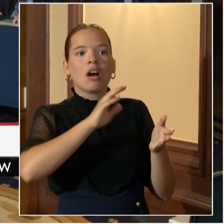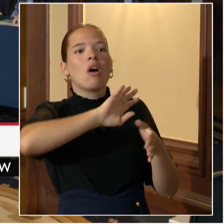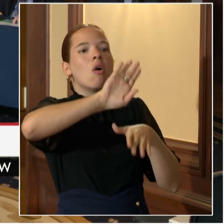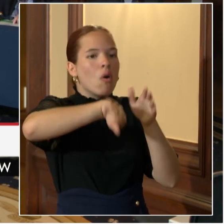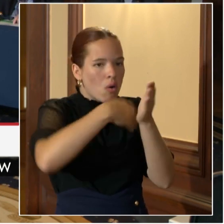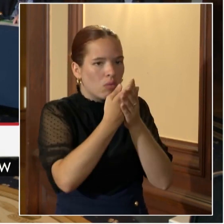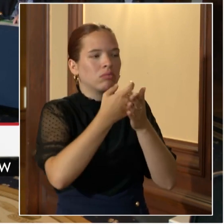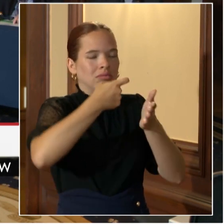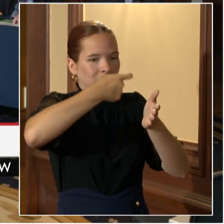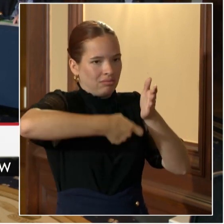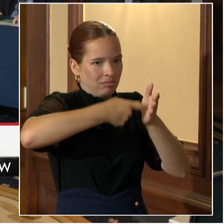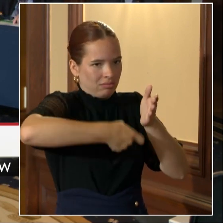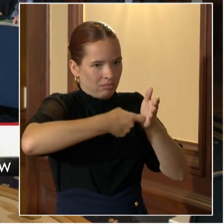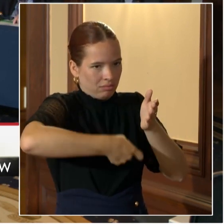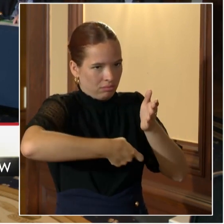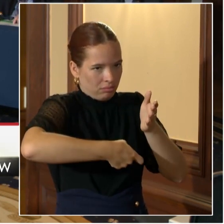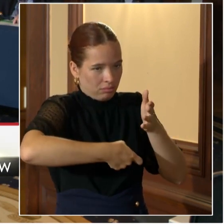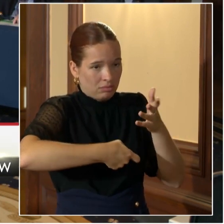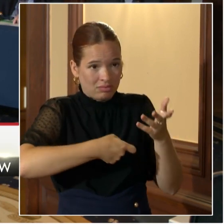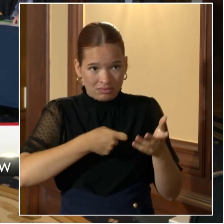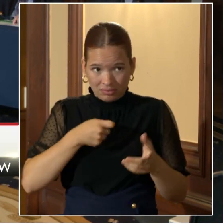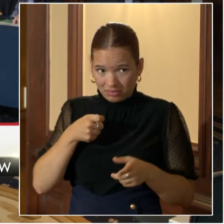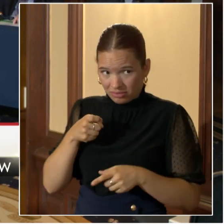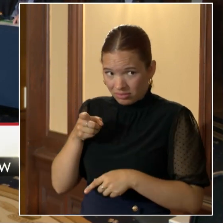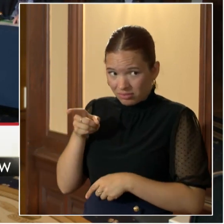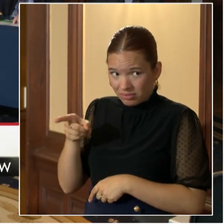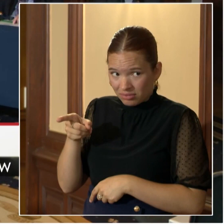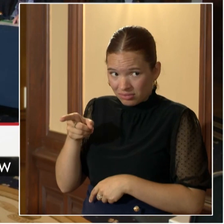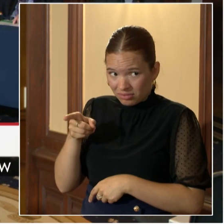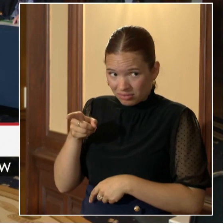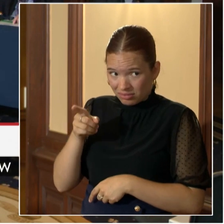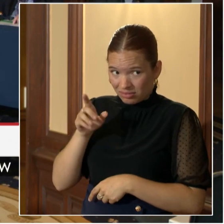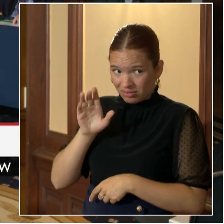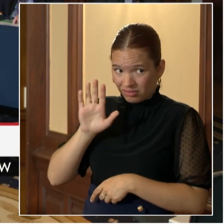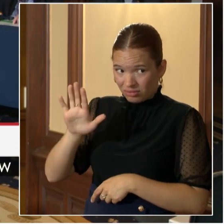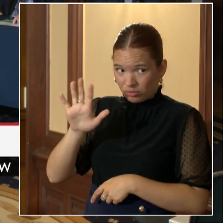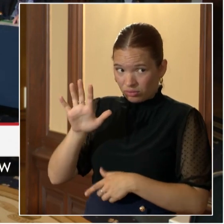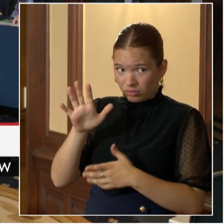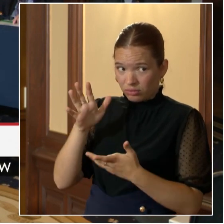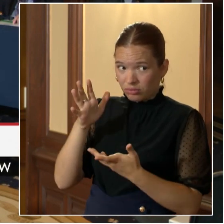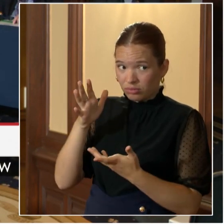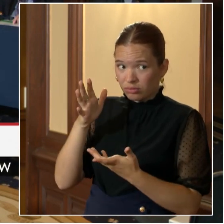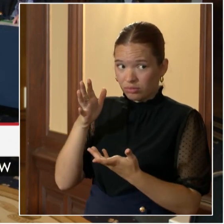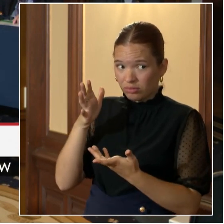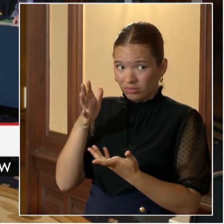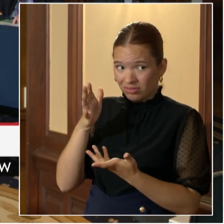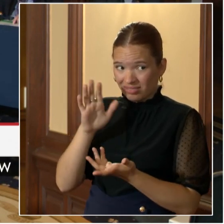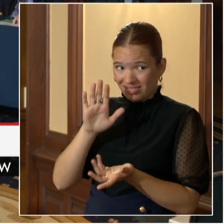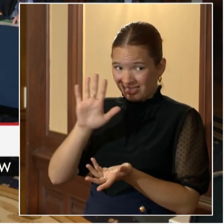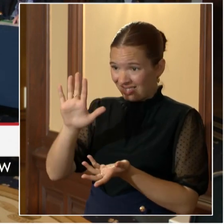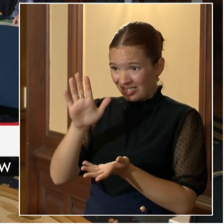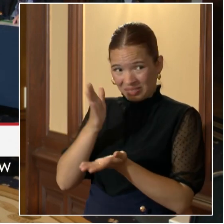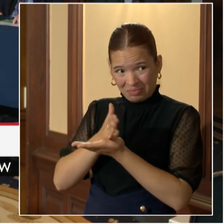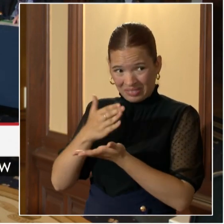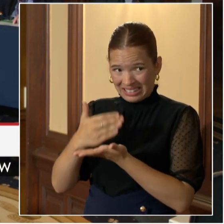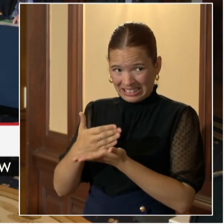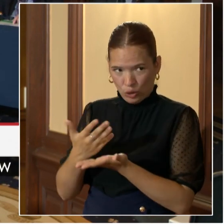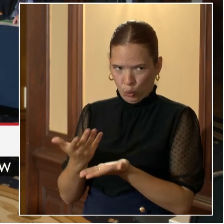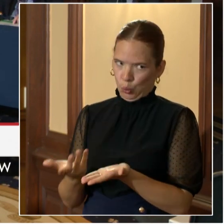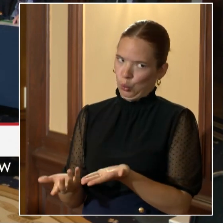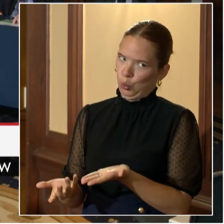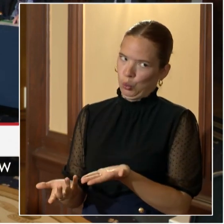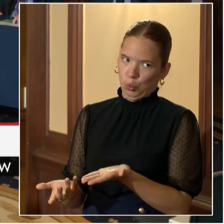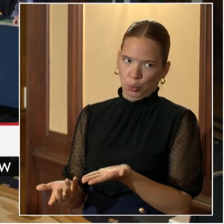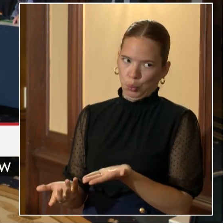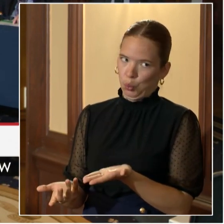effect is to completely blow up the budget that we have before us. That means that we would have to see a reallocation of the